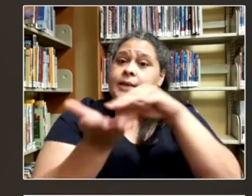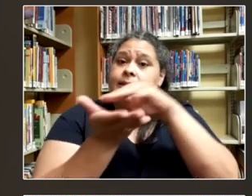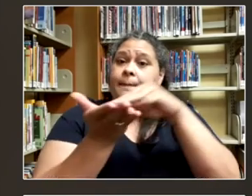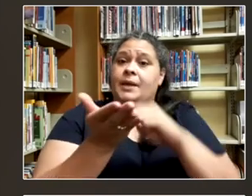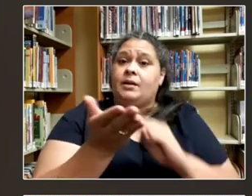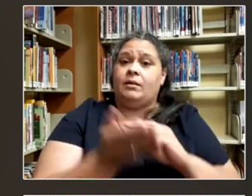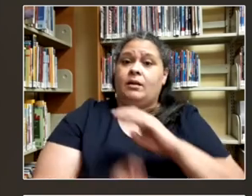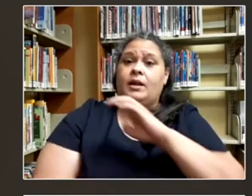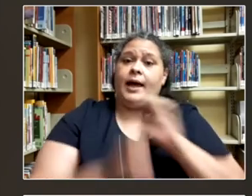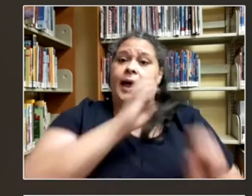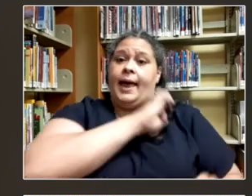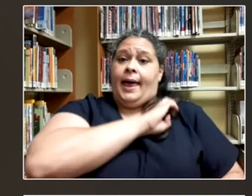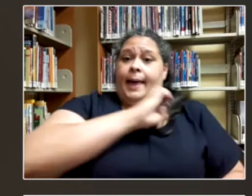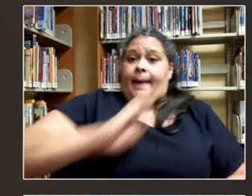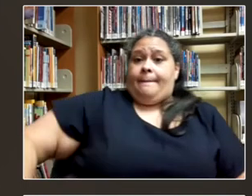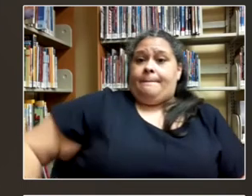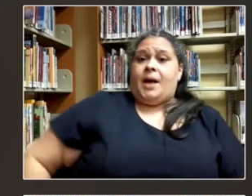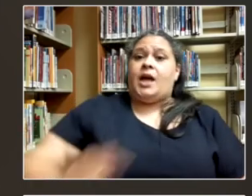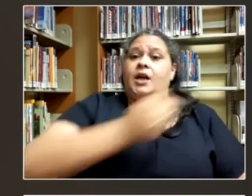Empire China.